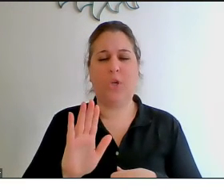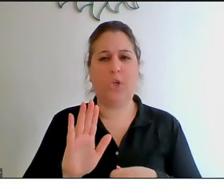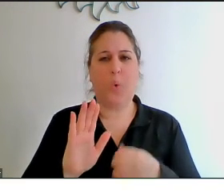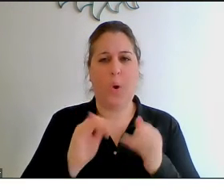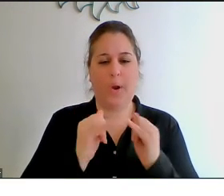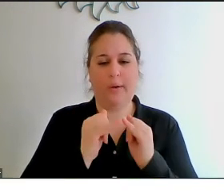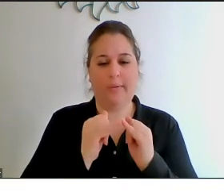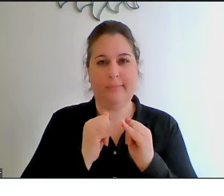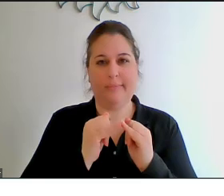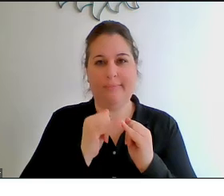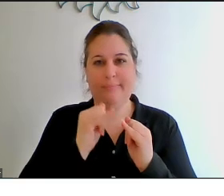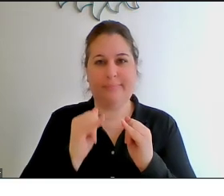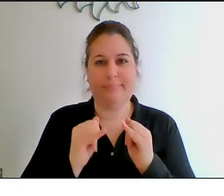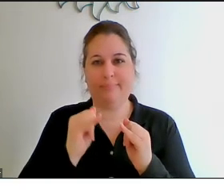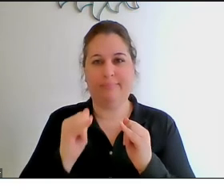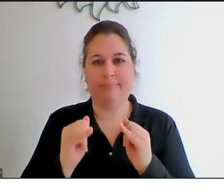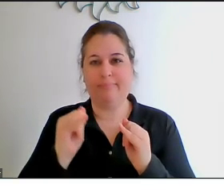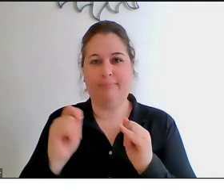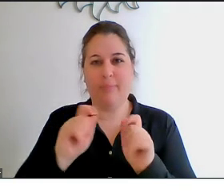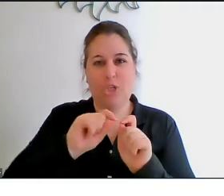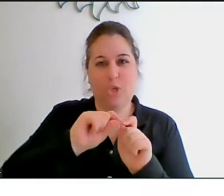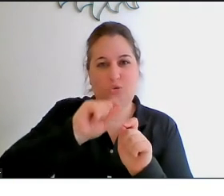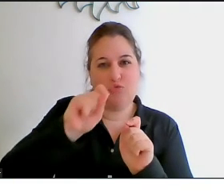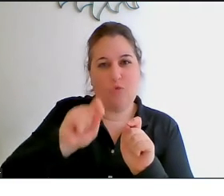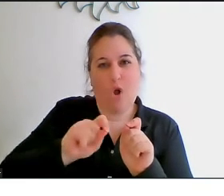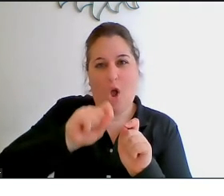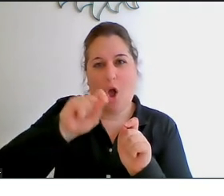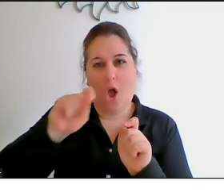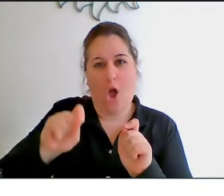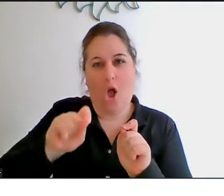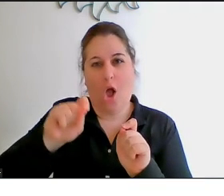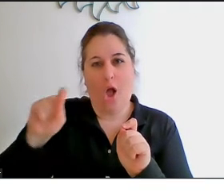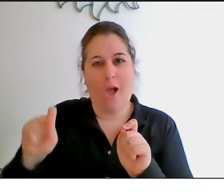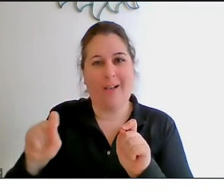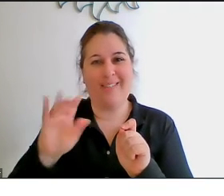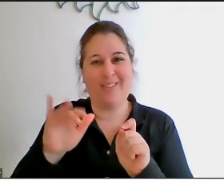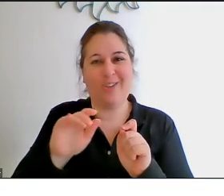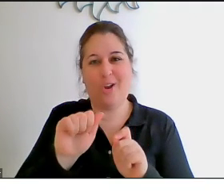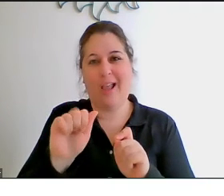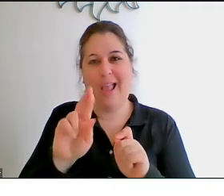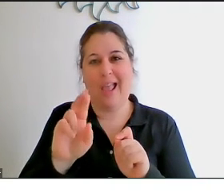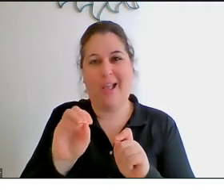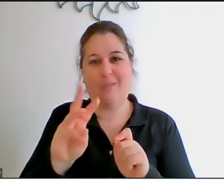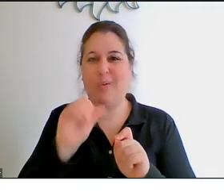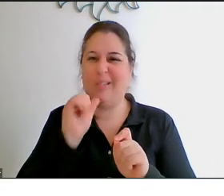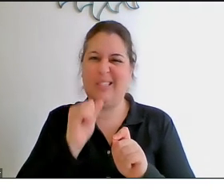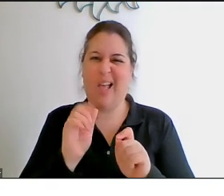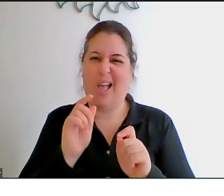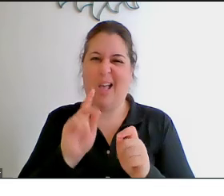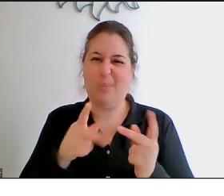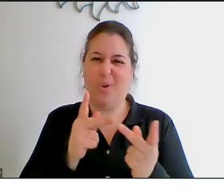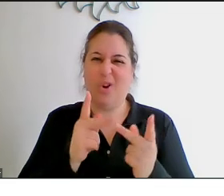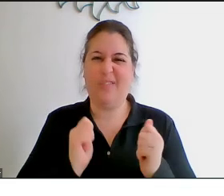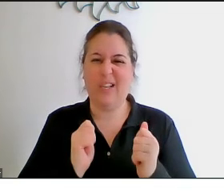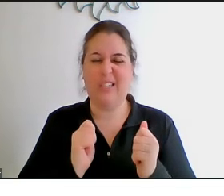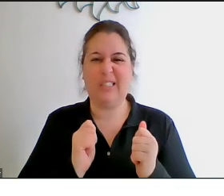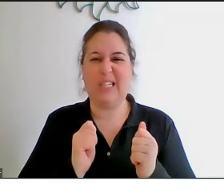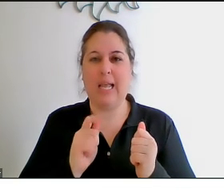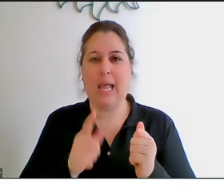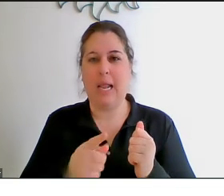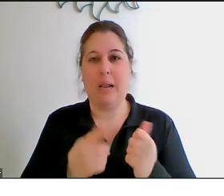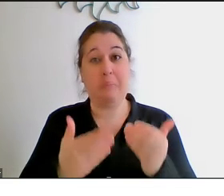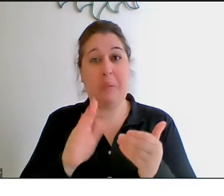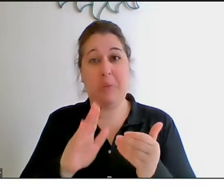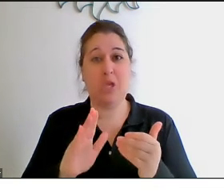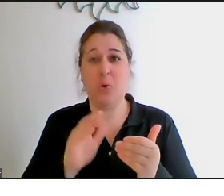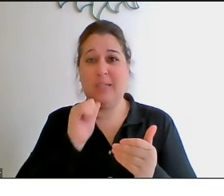lines and your little arrow goes stop short of 8. Do you see how it doesn't even go to 8? Well, what